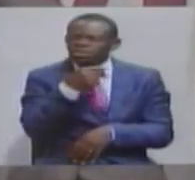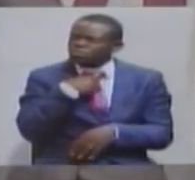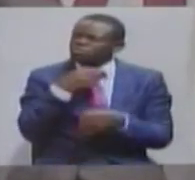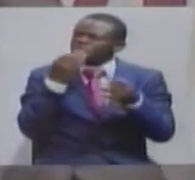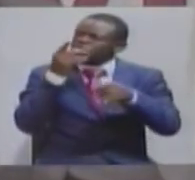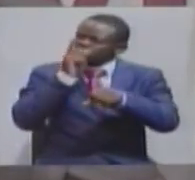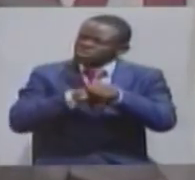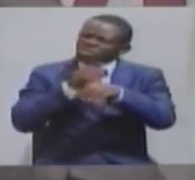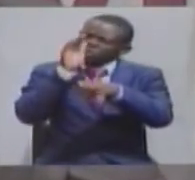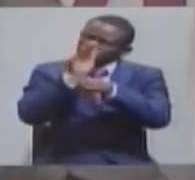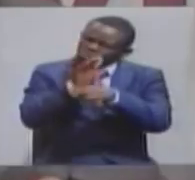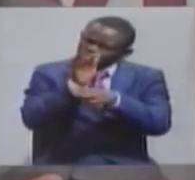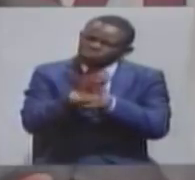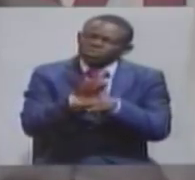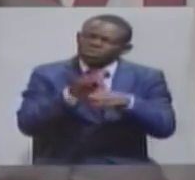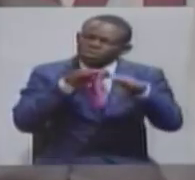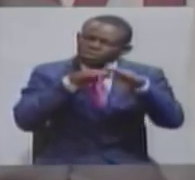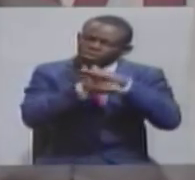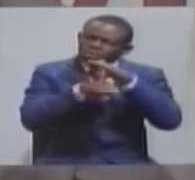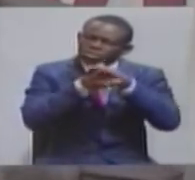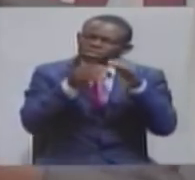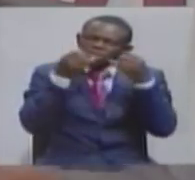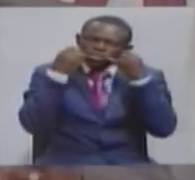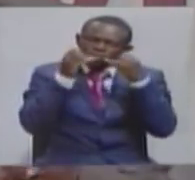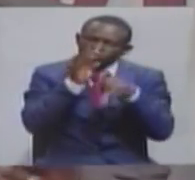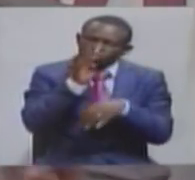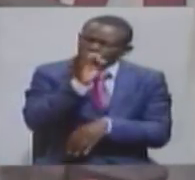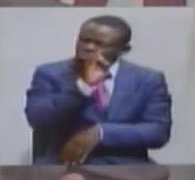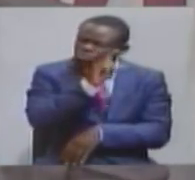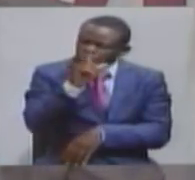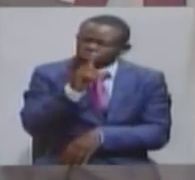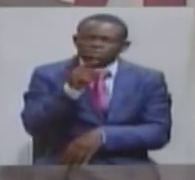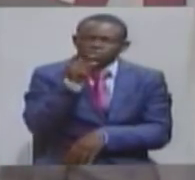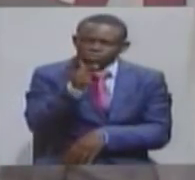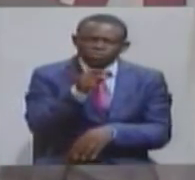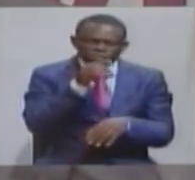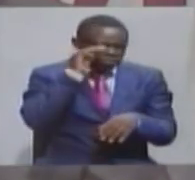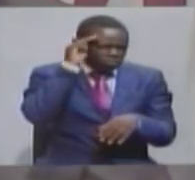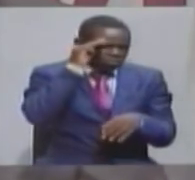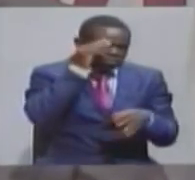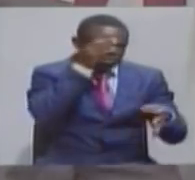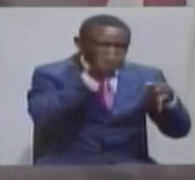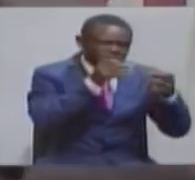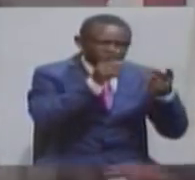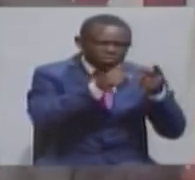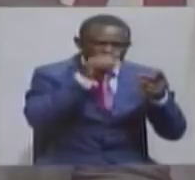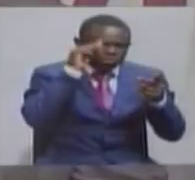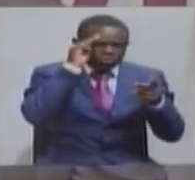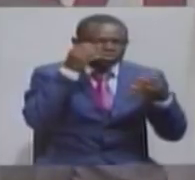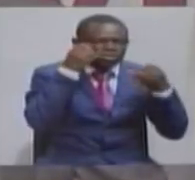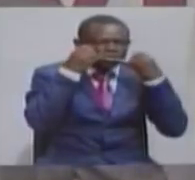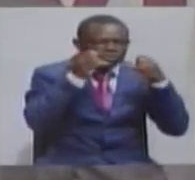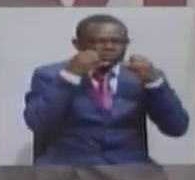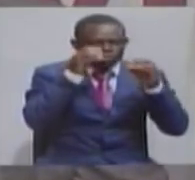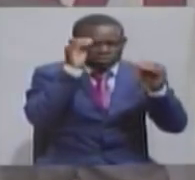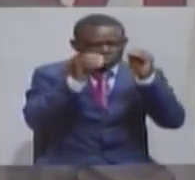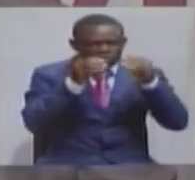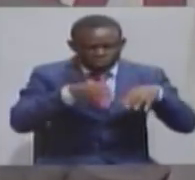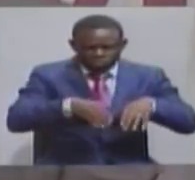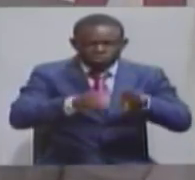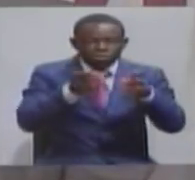Information and Broadcasting are working on that, and as soon as we're done, we'll present it again through ZCID for all political parties to discuss.